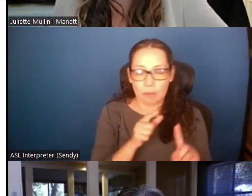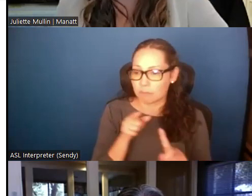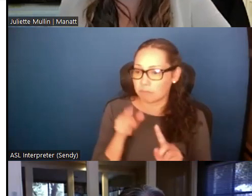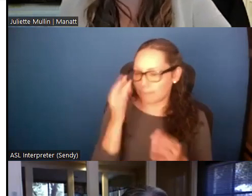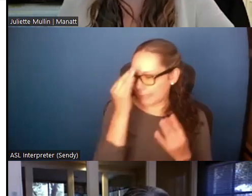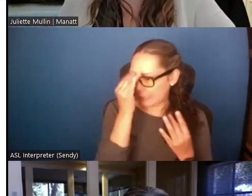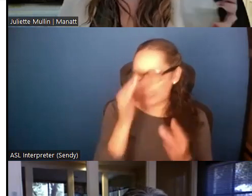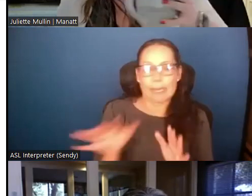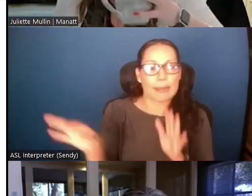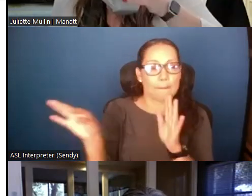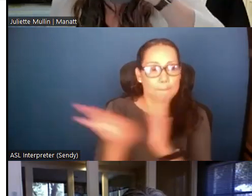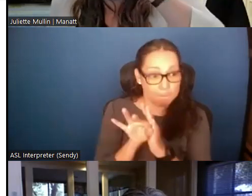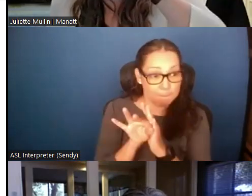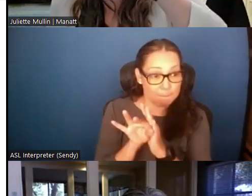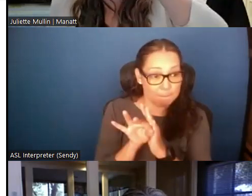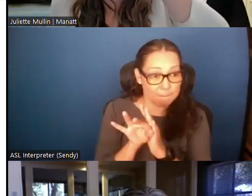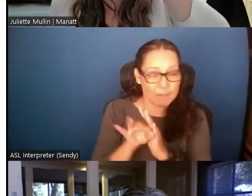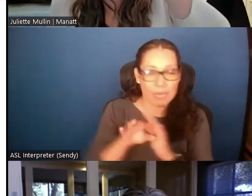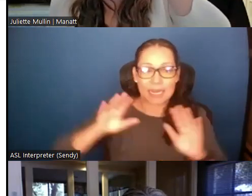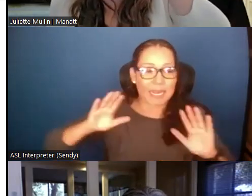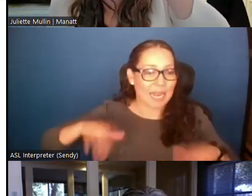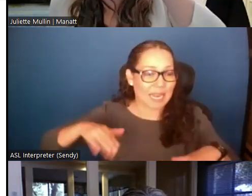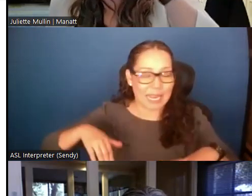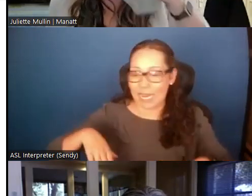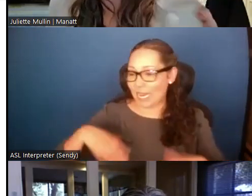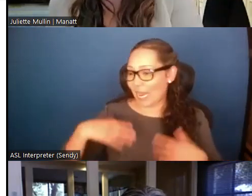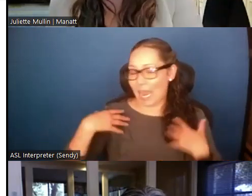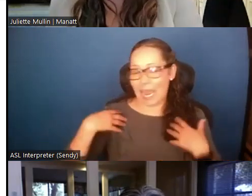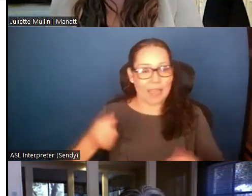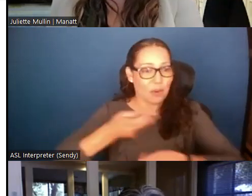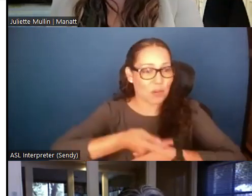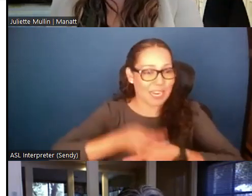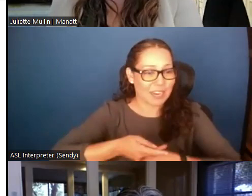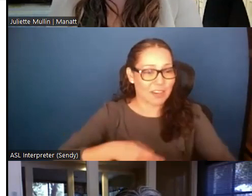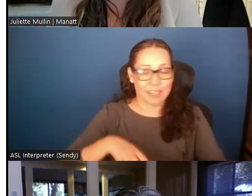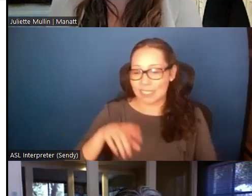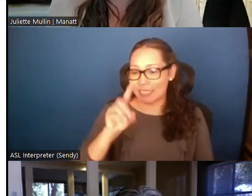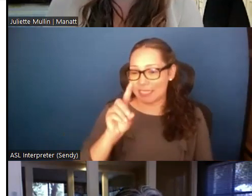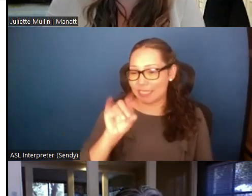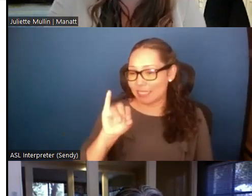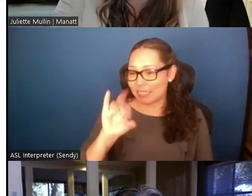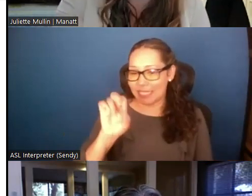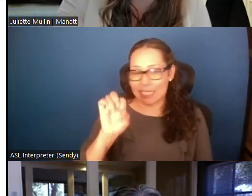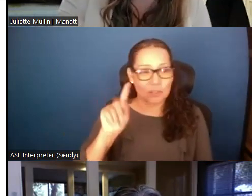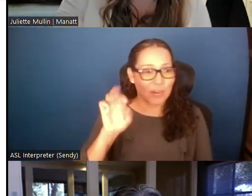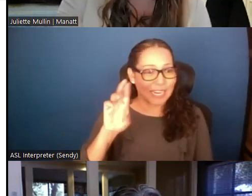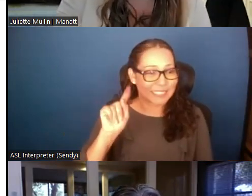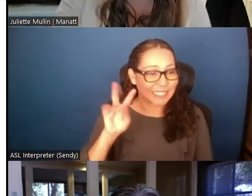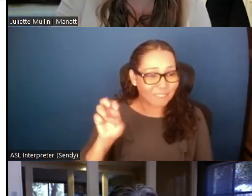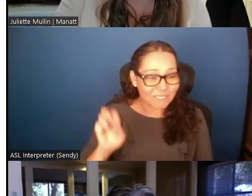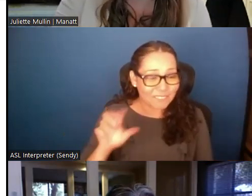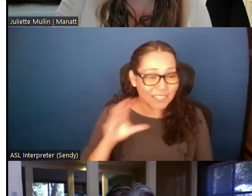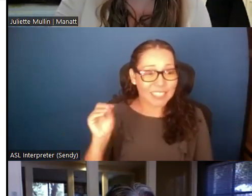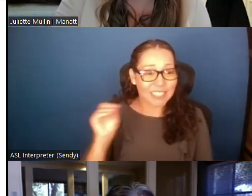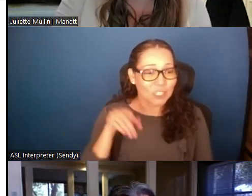a healthcare directive or a designation, an oral designation of a surrogate through the probate